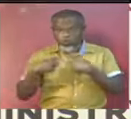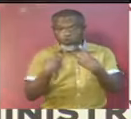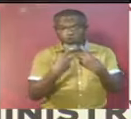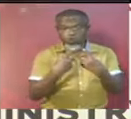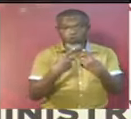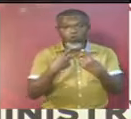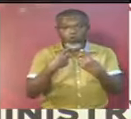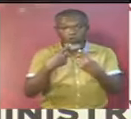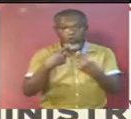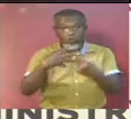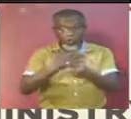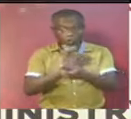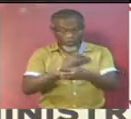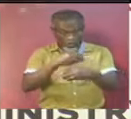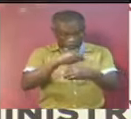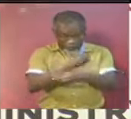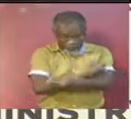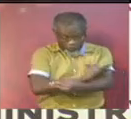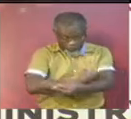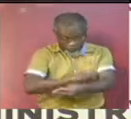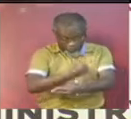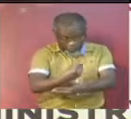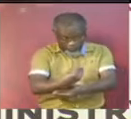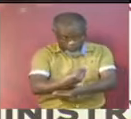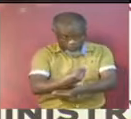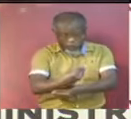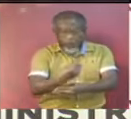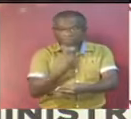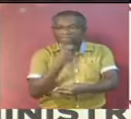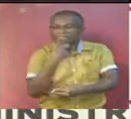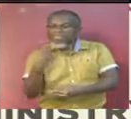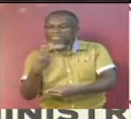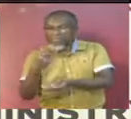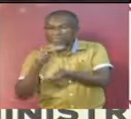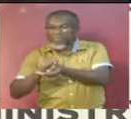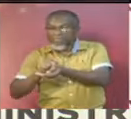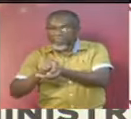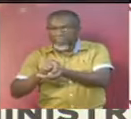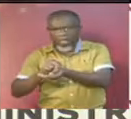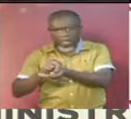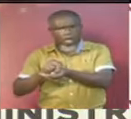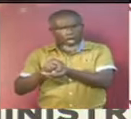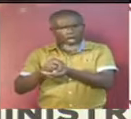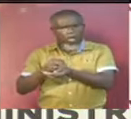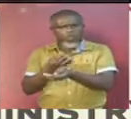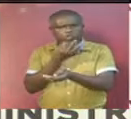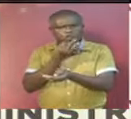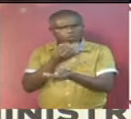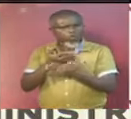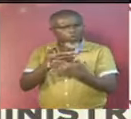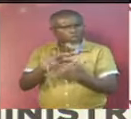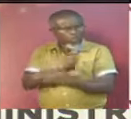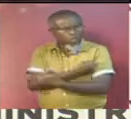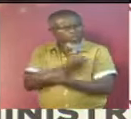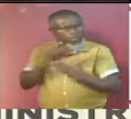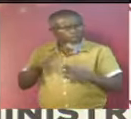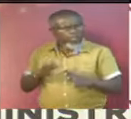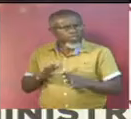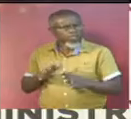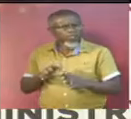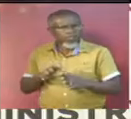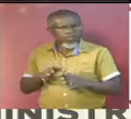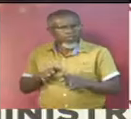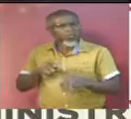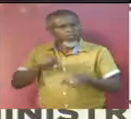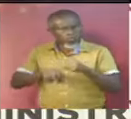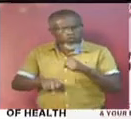vaccine. And when you received both the first and the second dose, and then they can advise you as such.